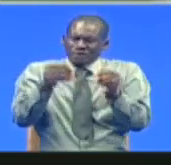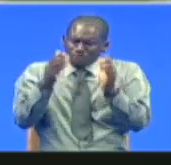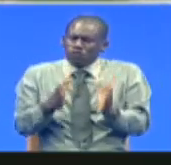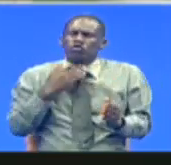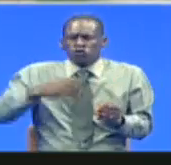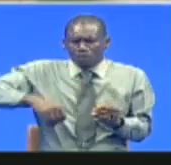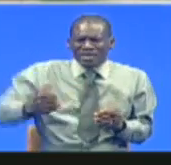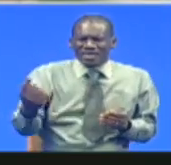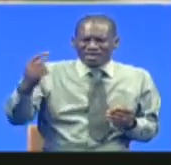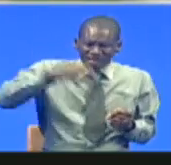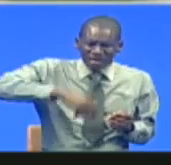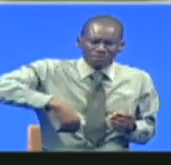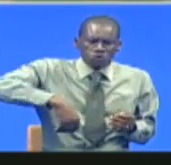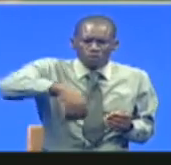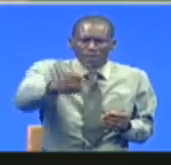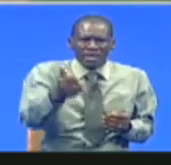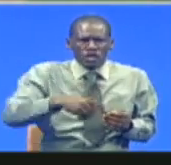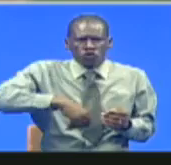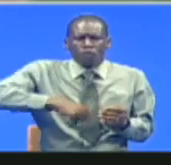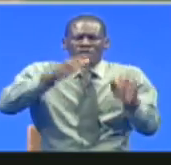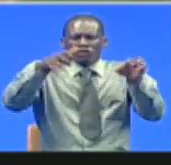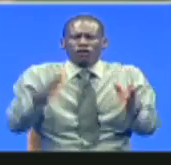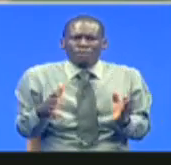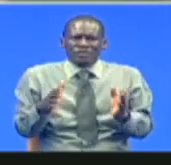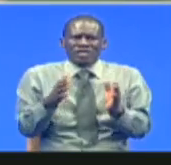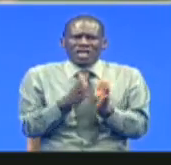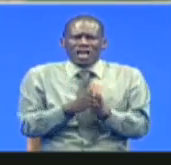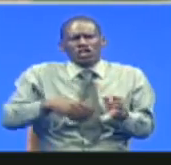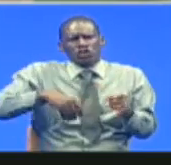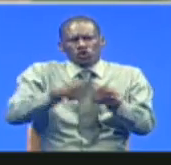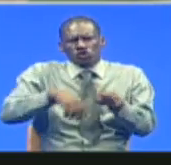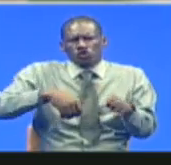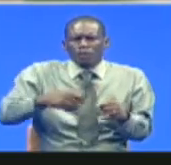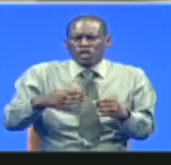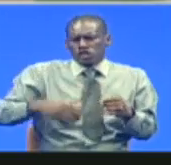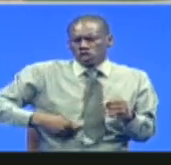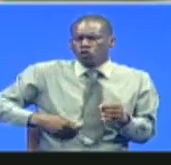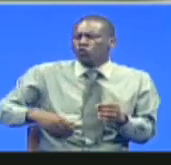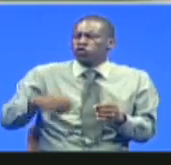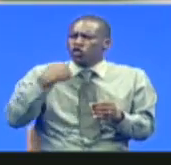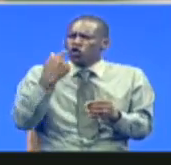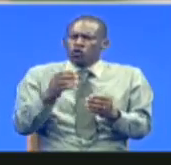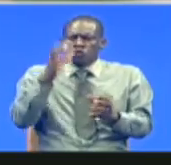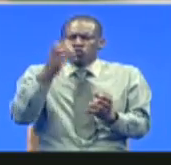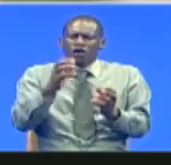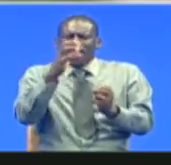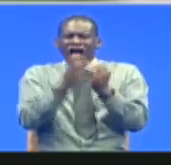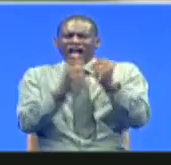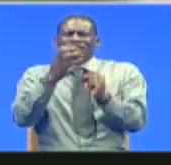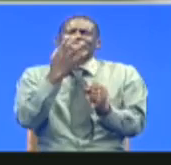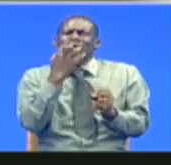10,000 amelipa wale wakulima na amelipa pia wale vijana wanachuna maembe